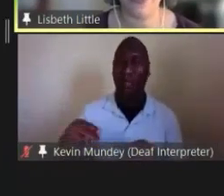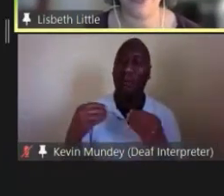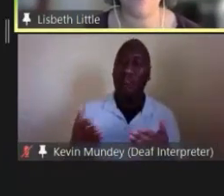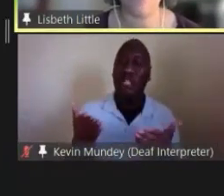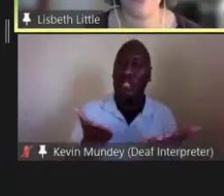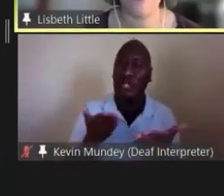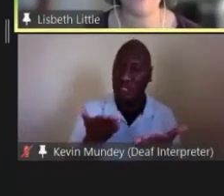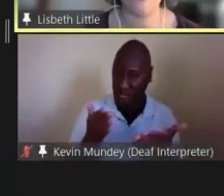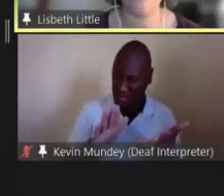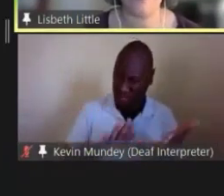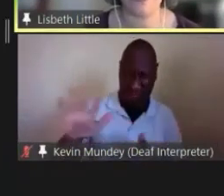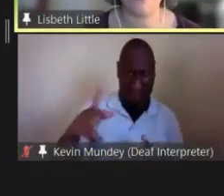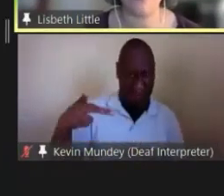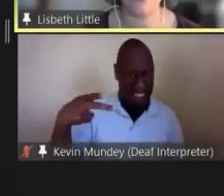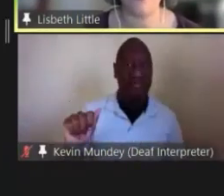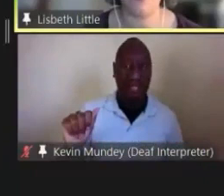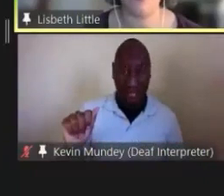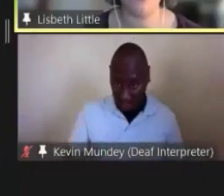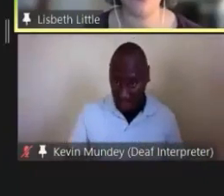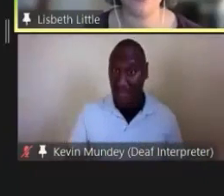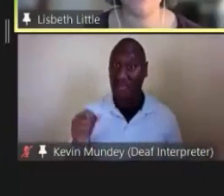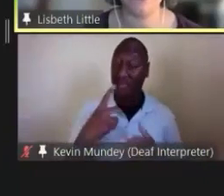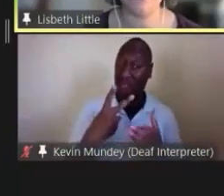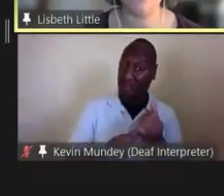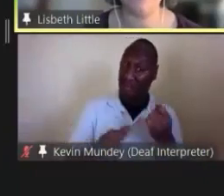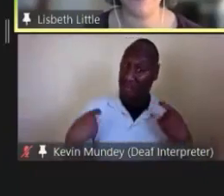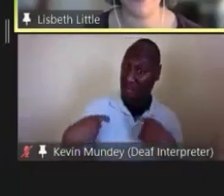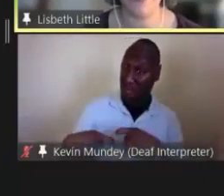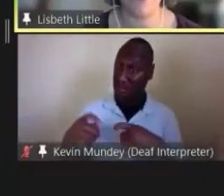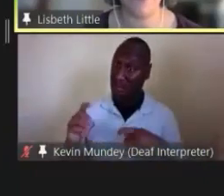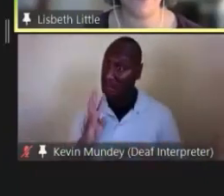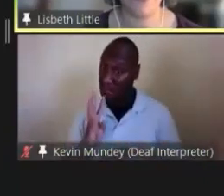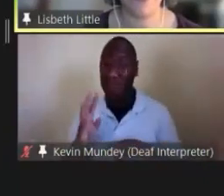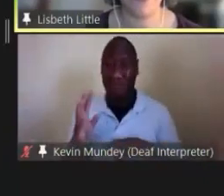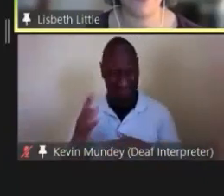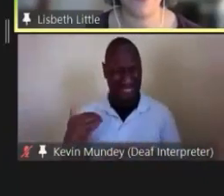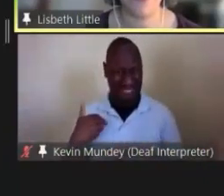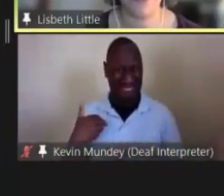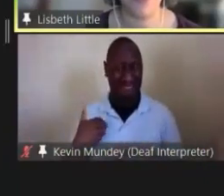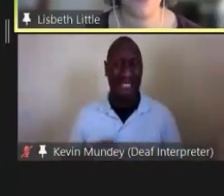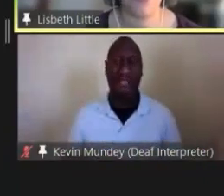Pennsylvania in both English and Spanish in a culturally sensitive manner.